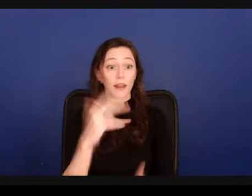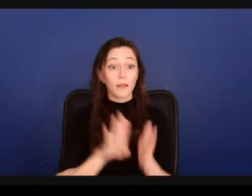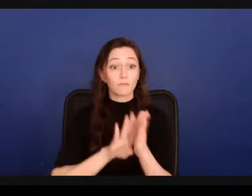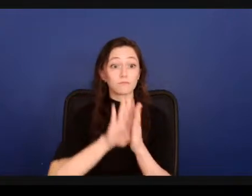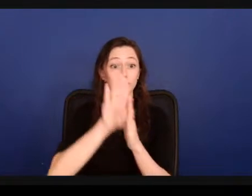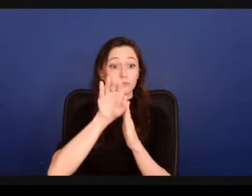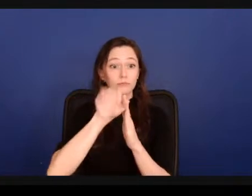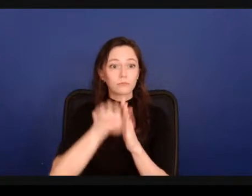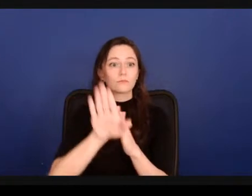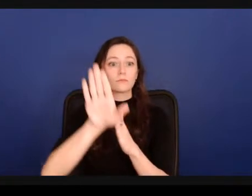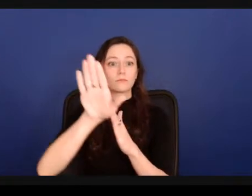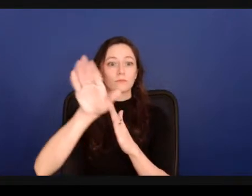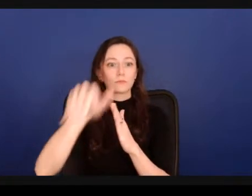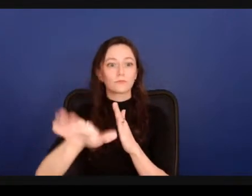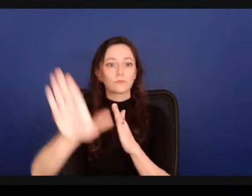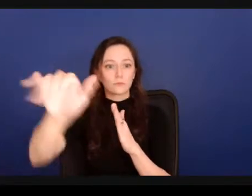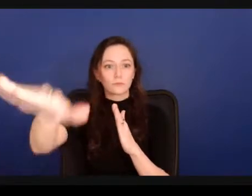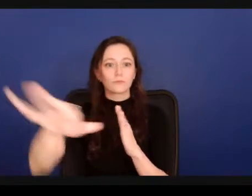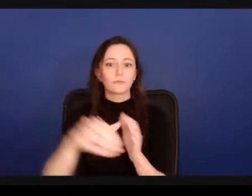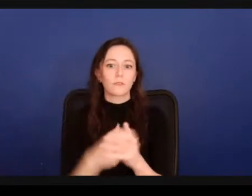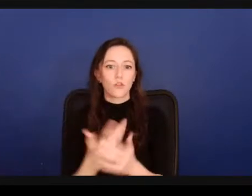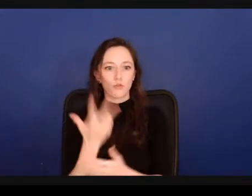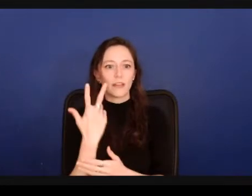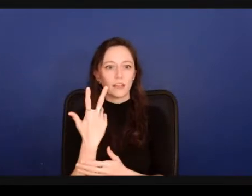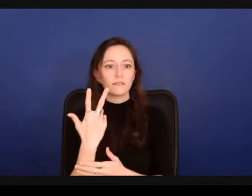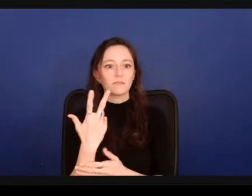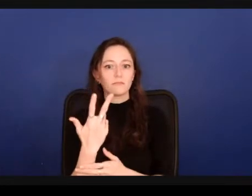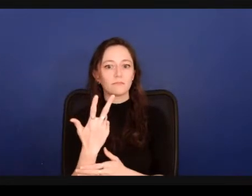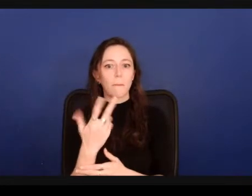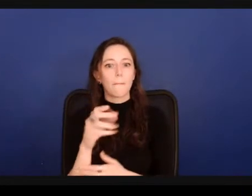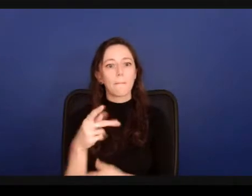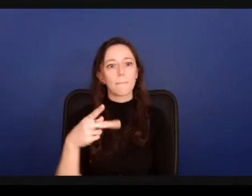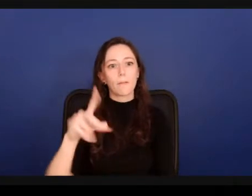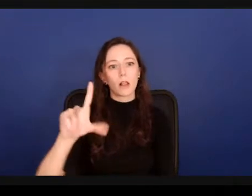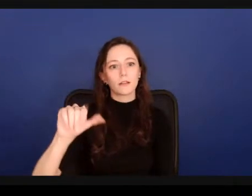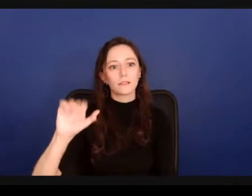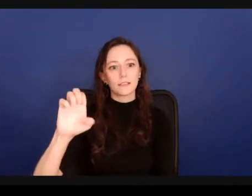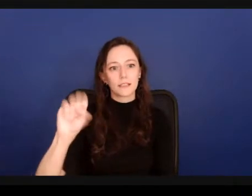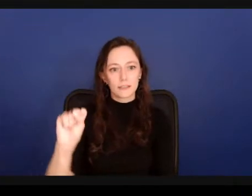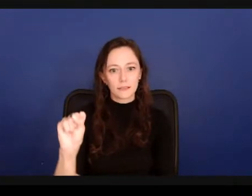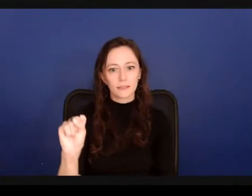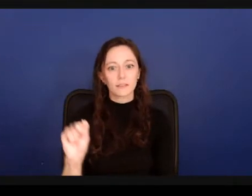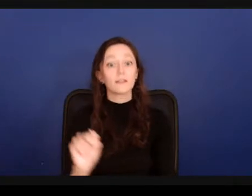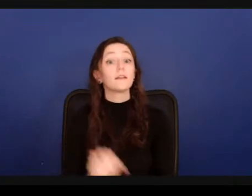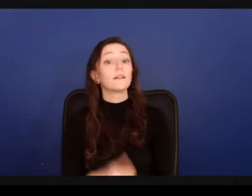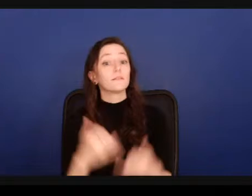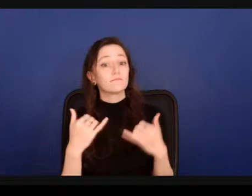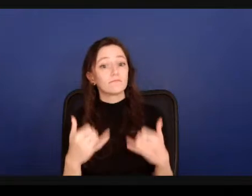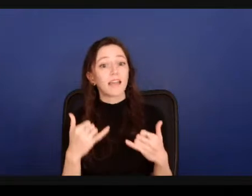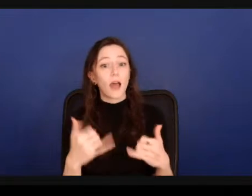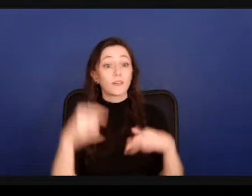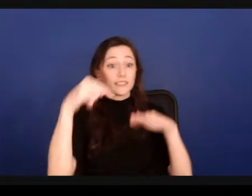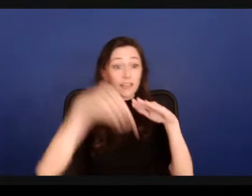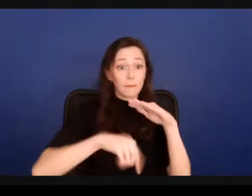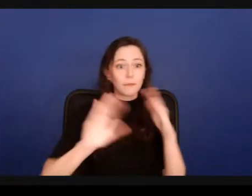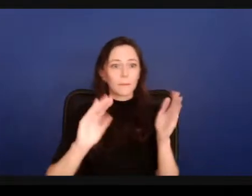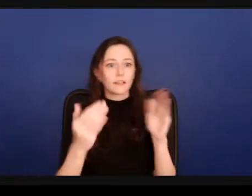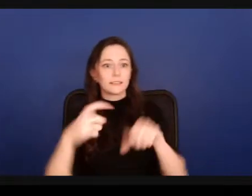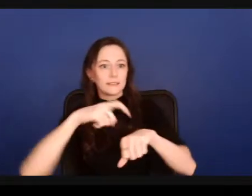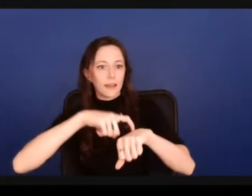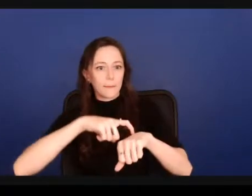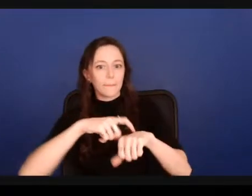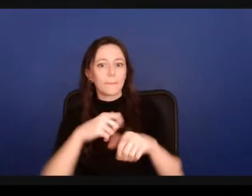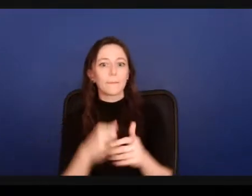pulses over the last month. In depth versus time, you can see those there,